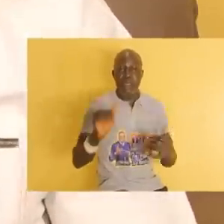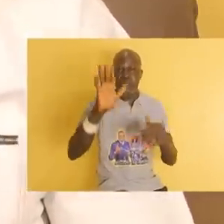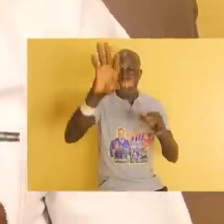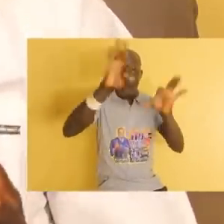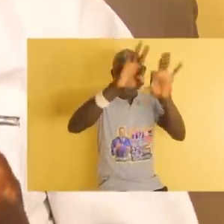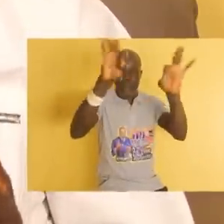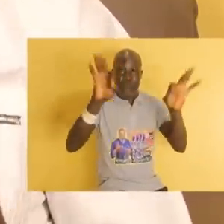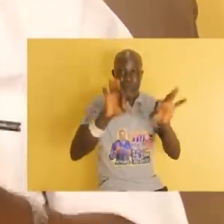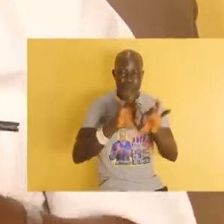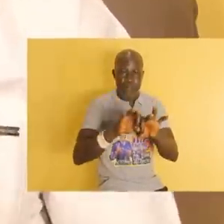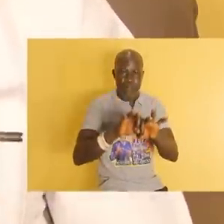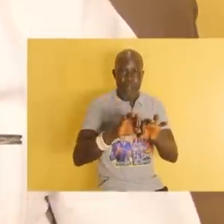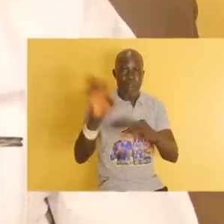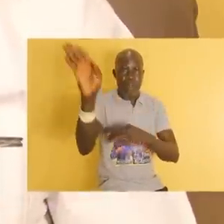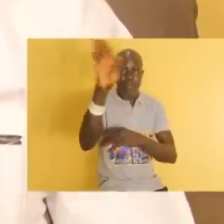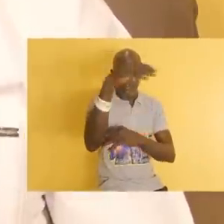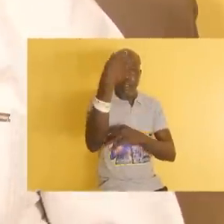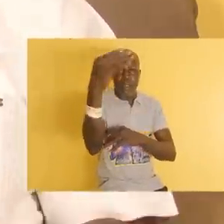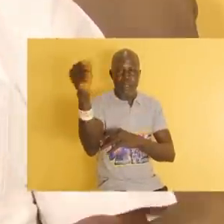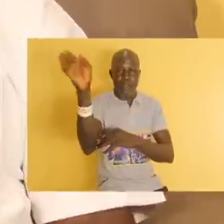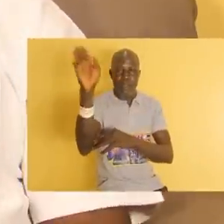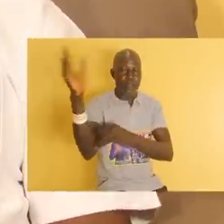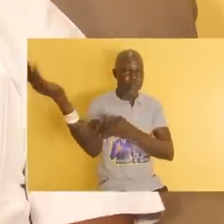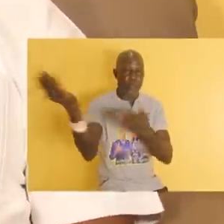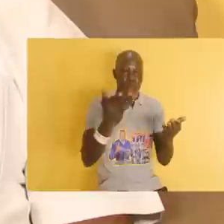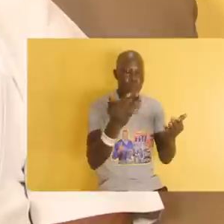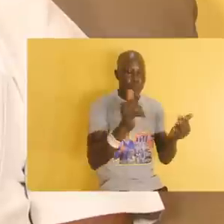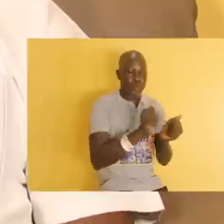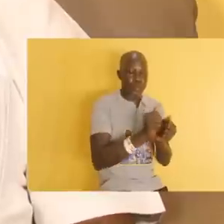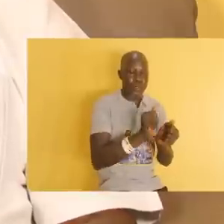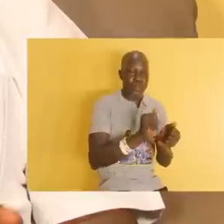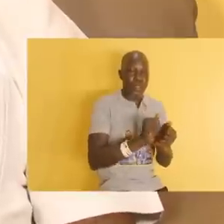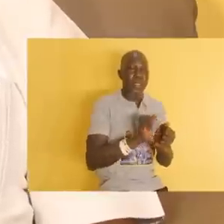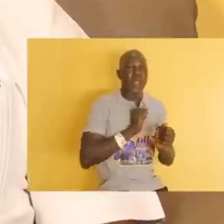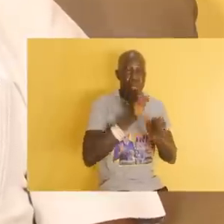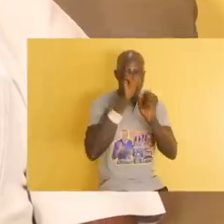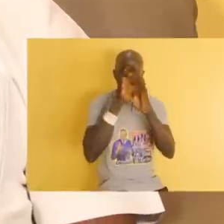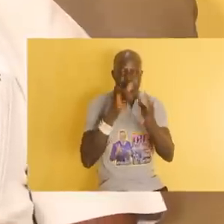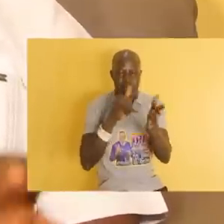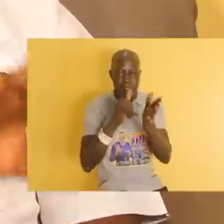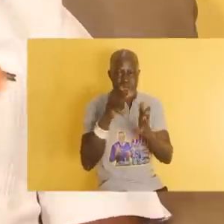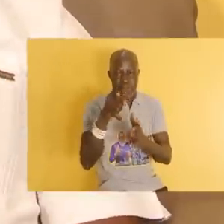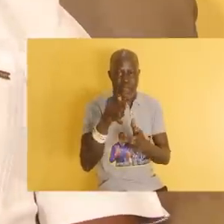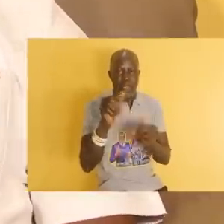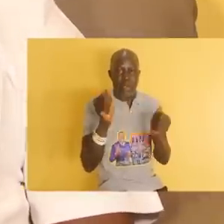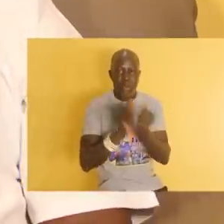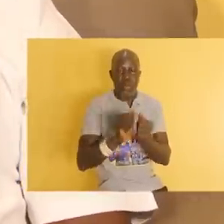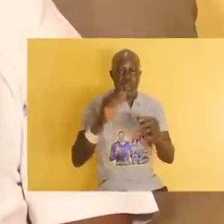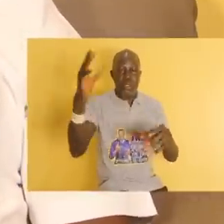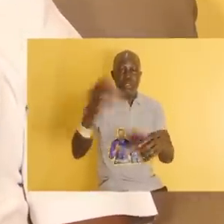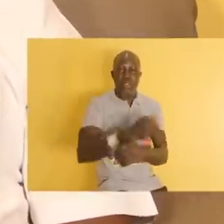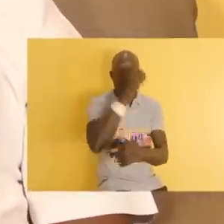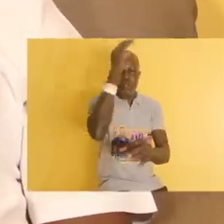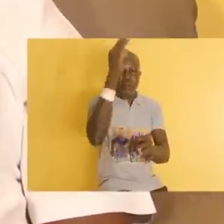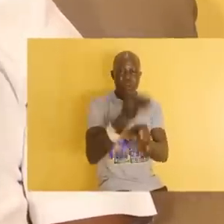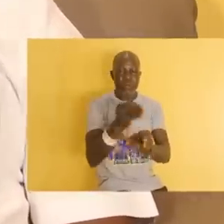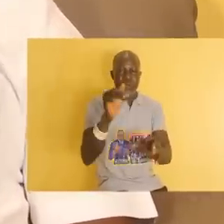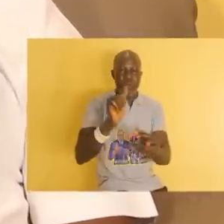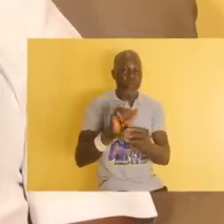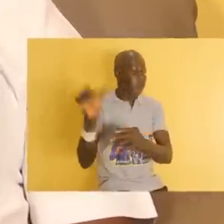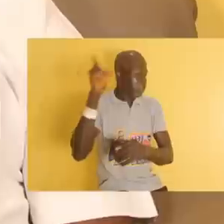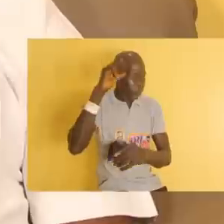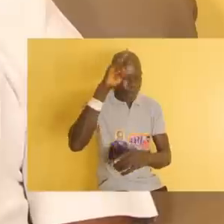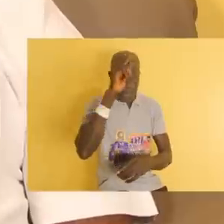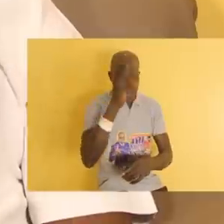yẹ. Your flag. Flag, yeah. Your flag. Emo dani. Come along with it. Mo ma bless it. I will bless it. Pẹ̀lú àpẹẹrẹ ìgbàgbọ́ yẹn. Your symbol of faith. Ẹ gbọ́